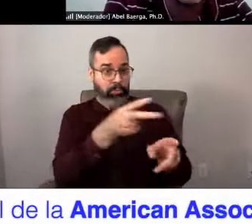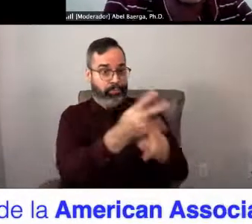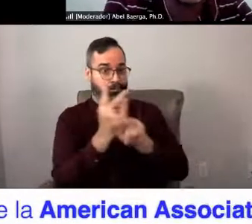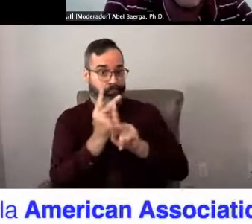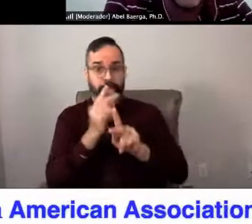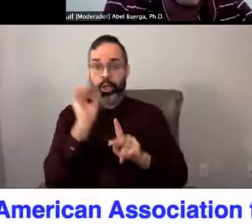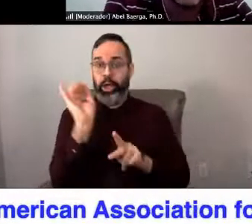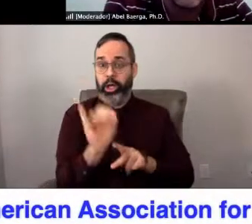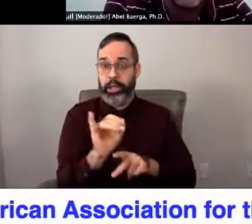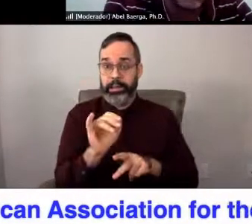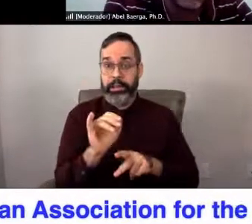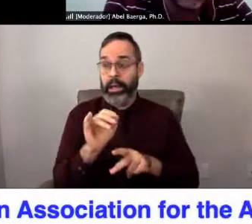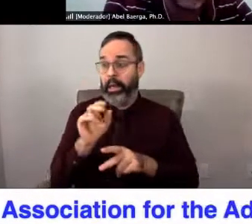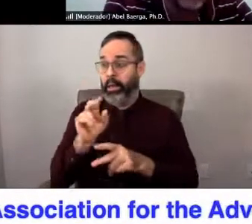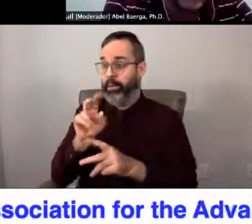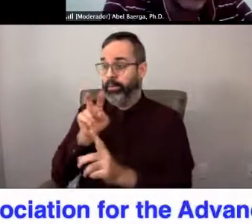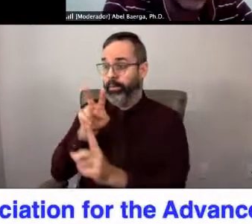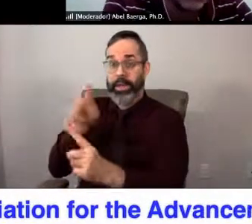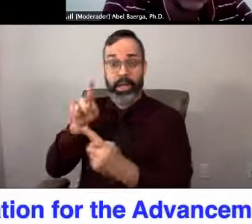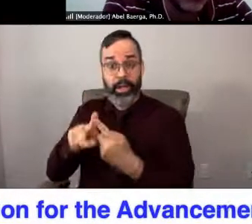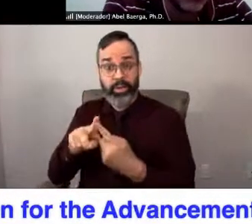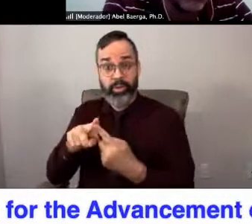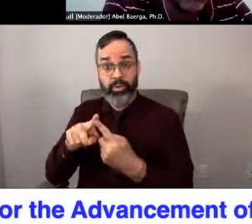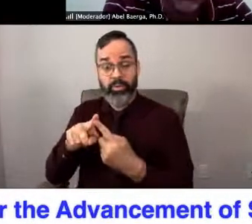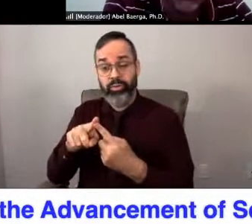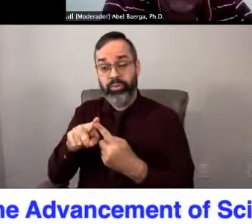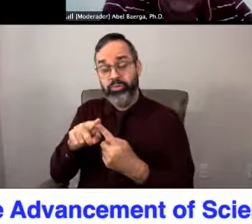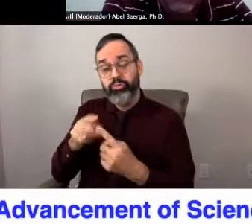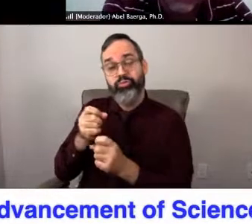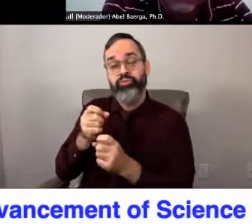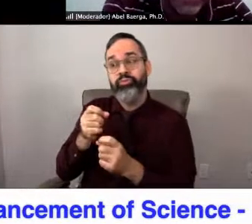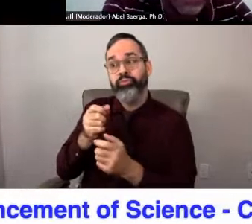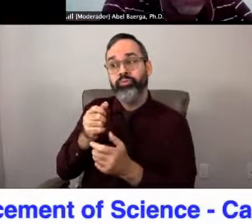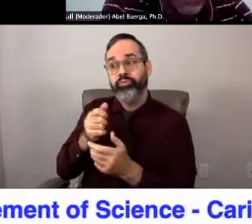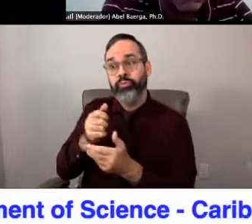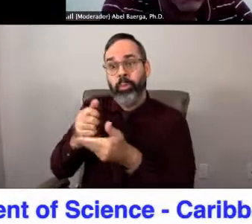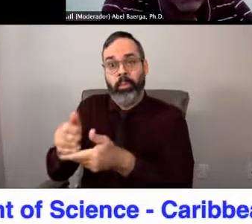microbiome in cows to affect milk production in positive ways?